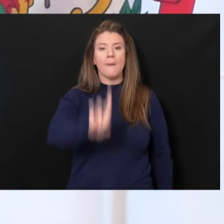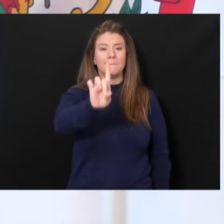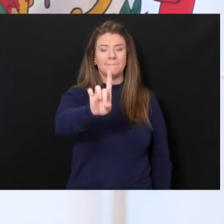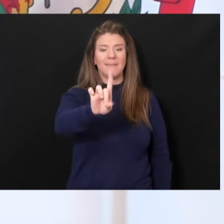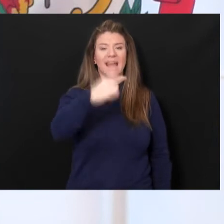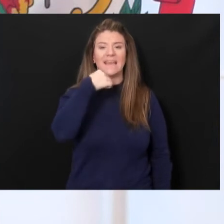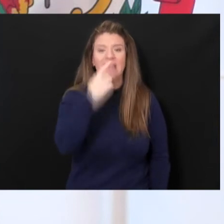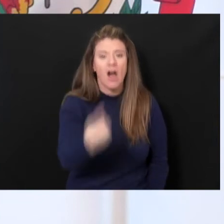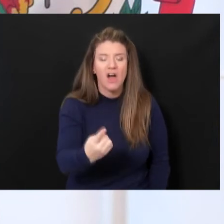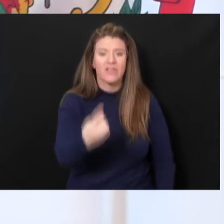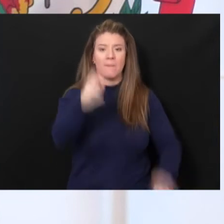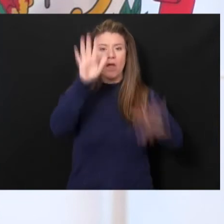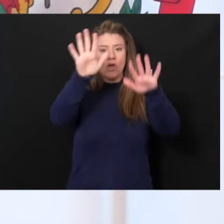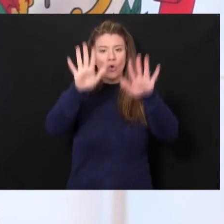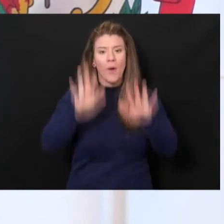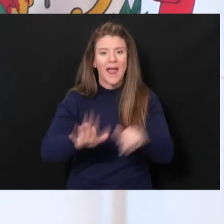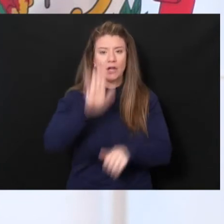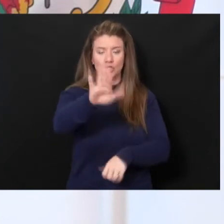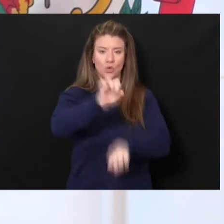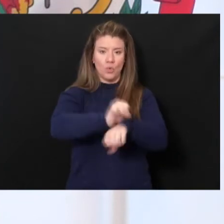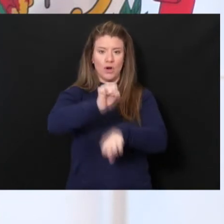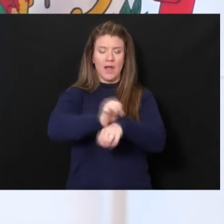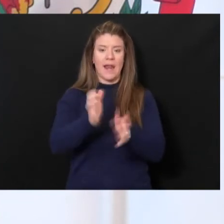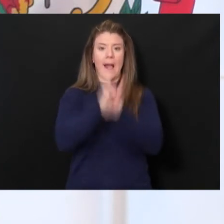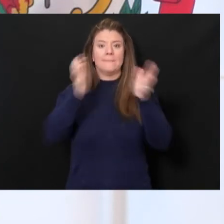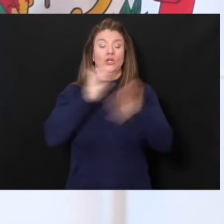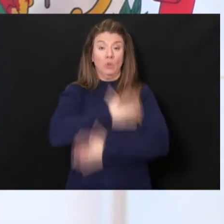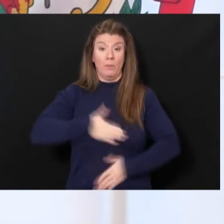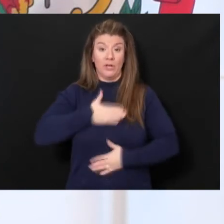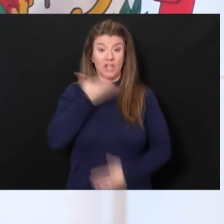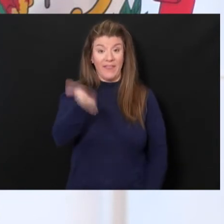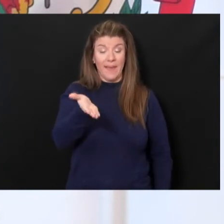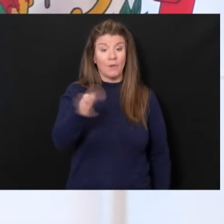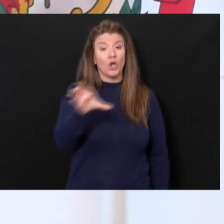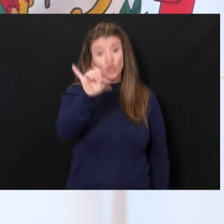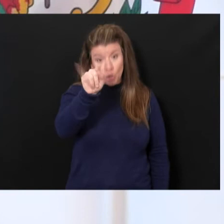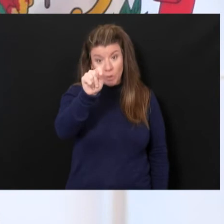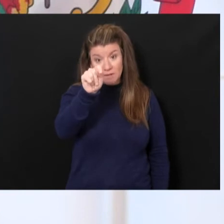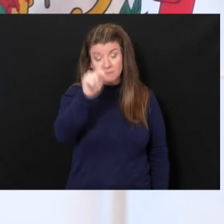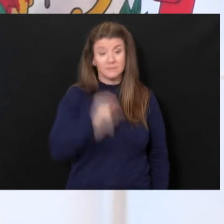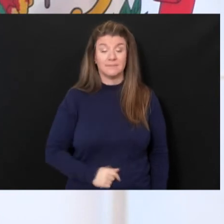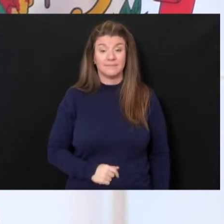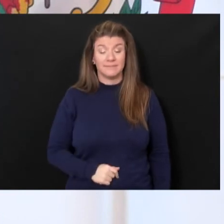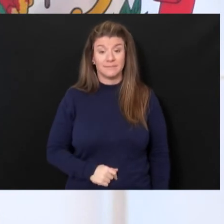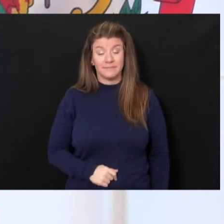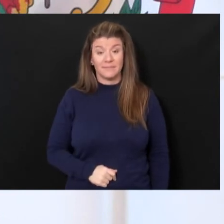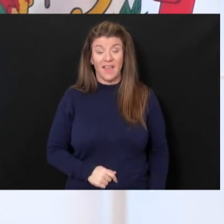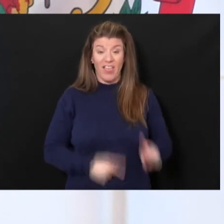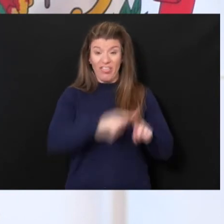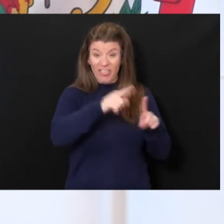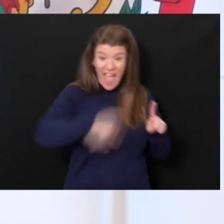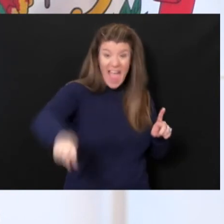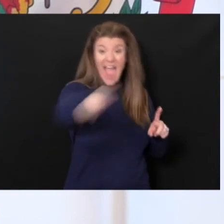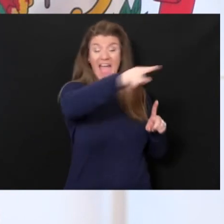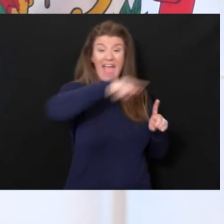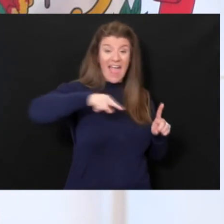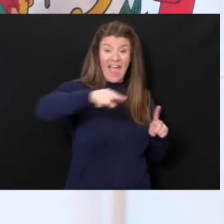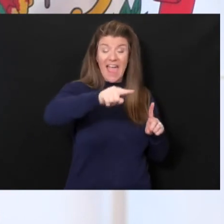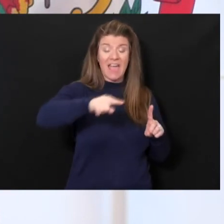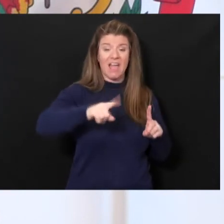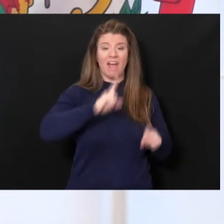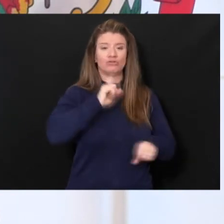them just how great they really are and how much you appreciate them, please do so. They have absolutely carried